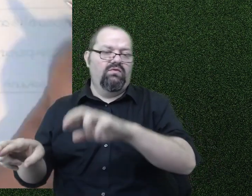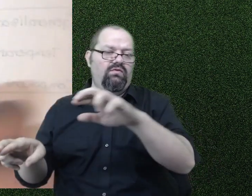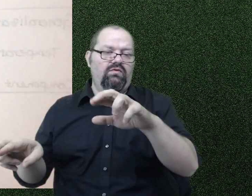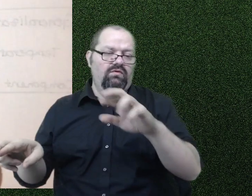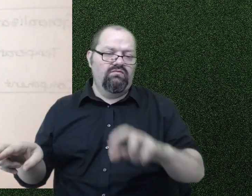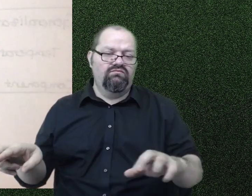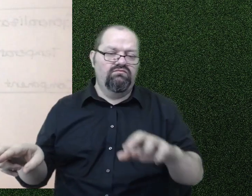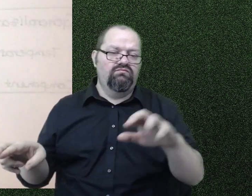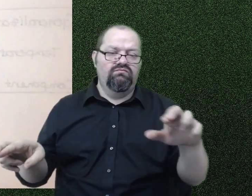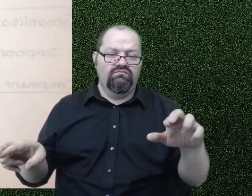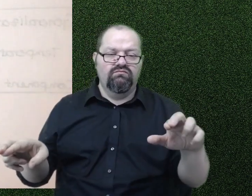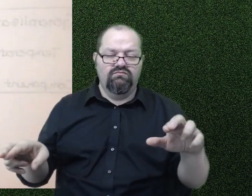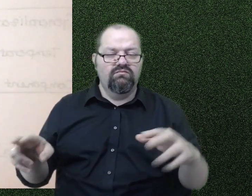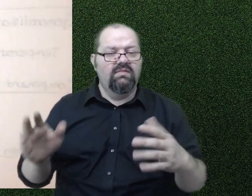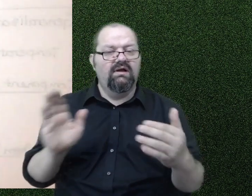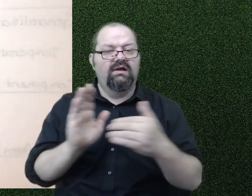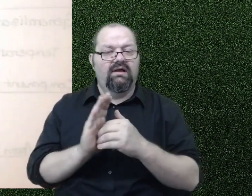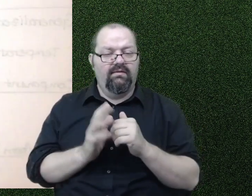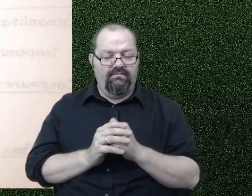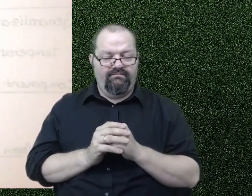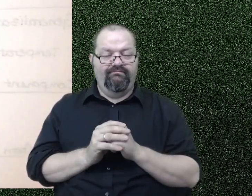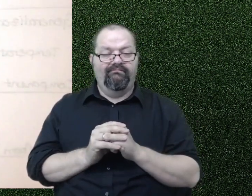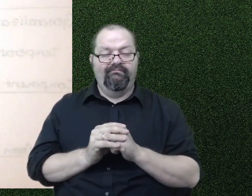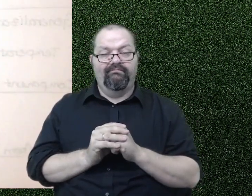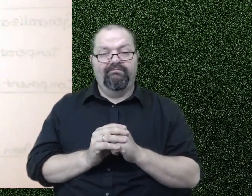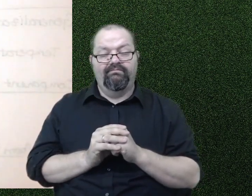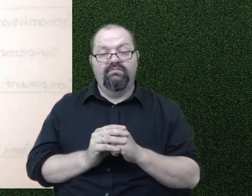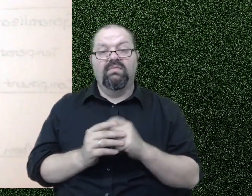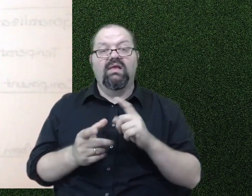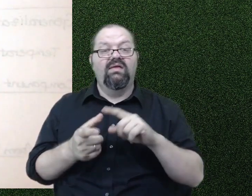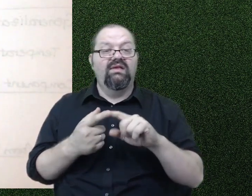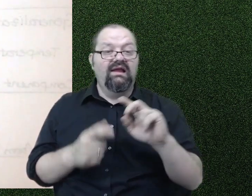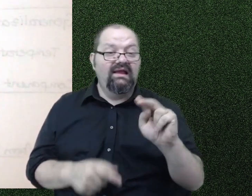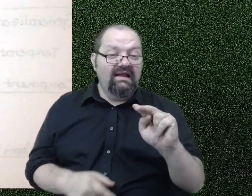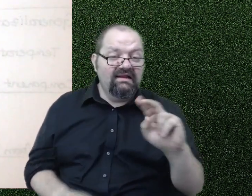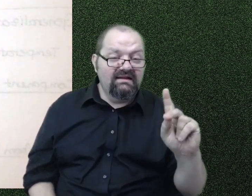Oops, square it, not cube it. In ND,